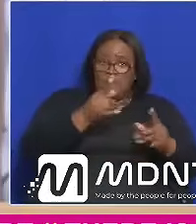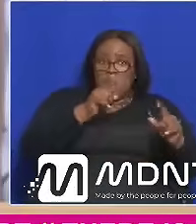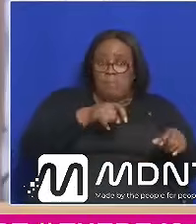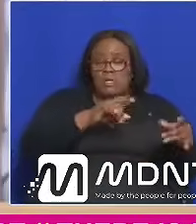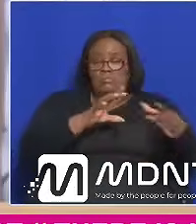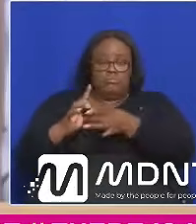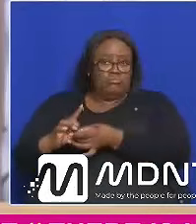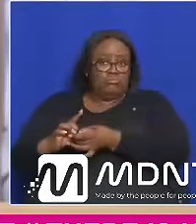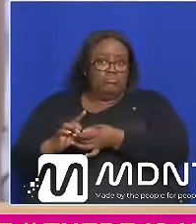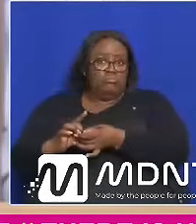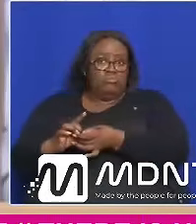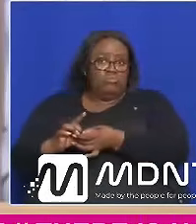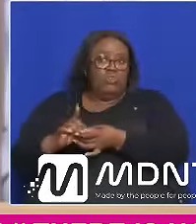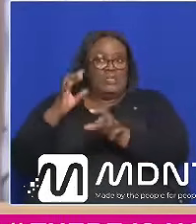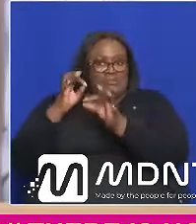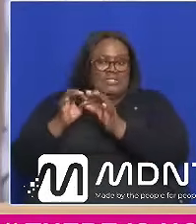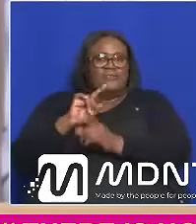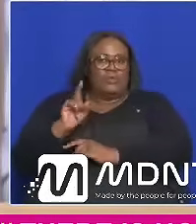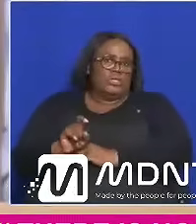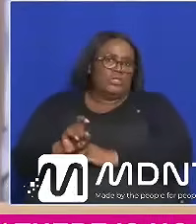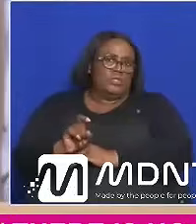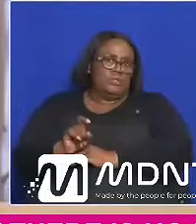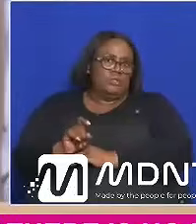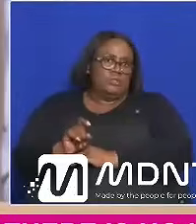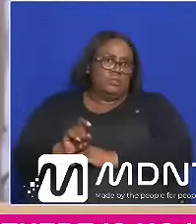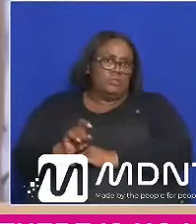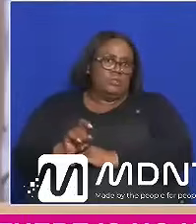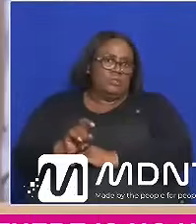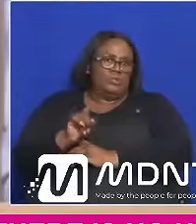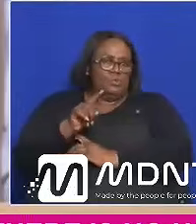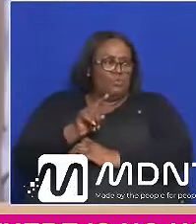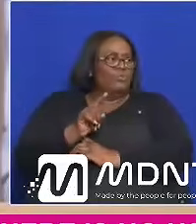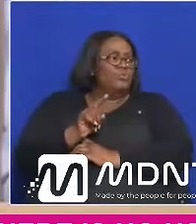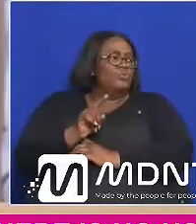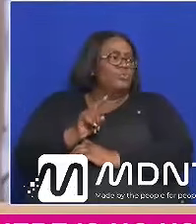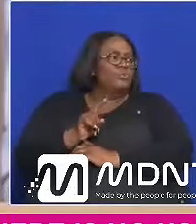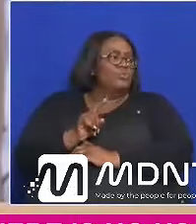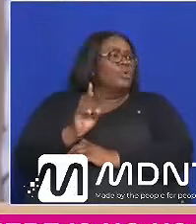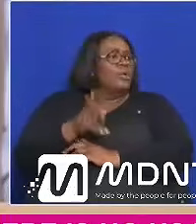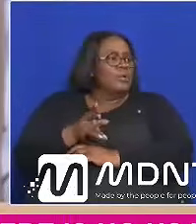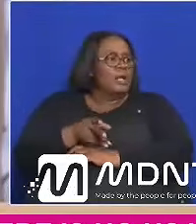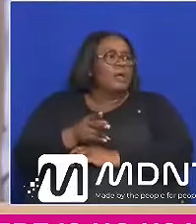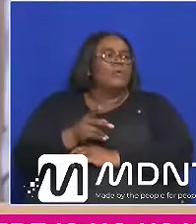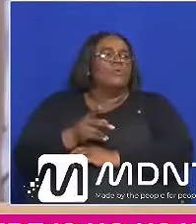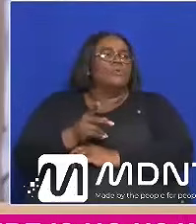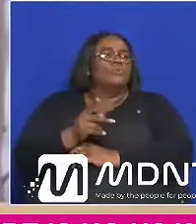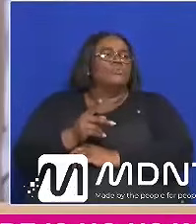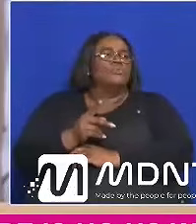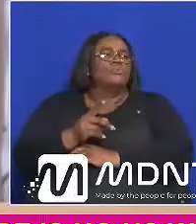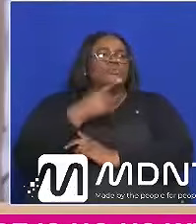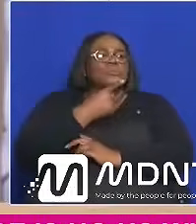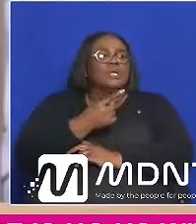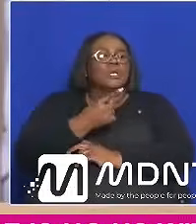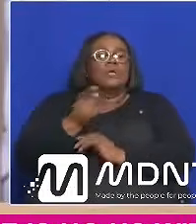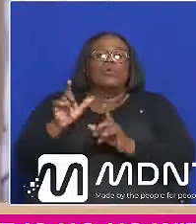a specific question. You have fallen back into that mode where you are suggesting to the commissioners that